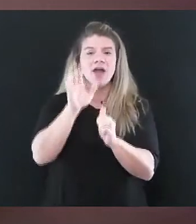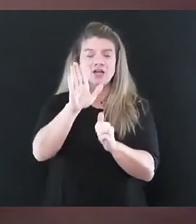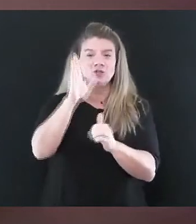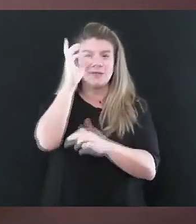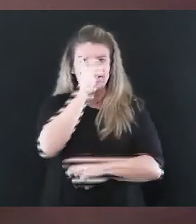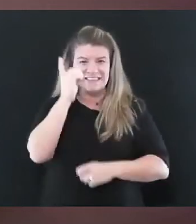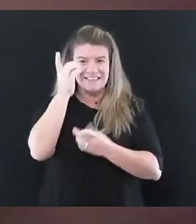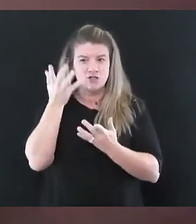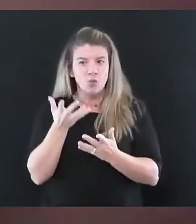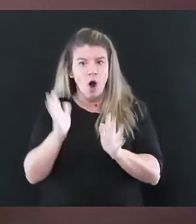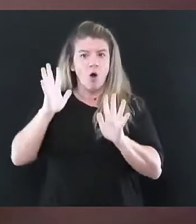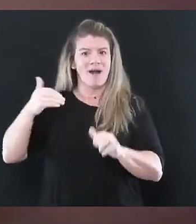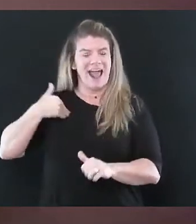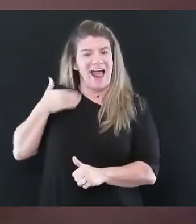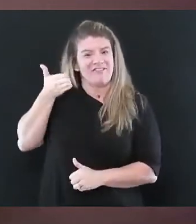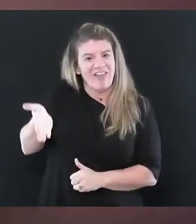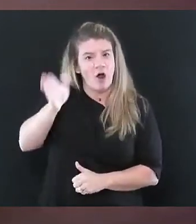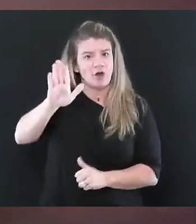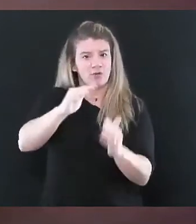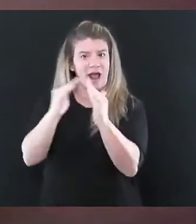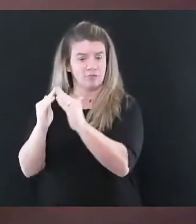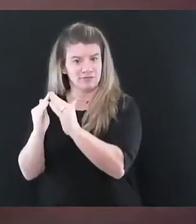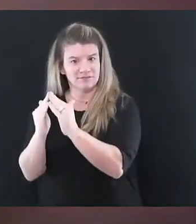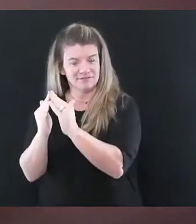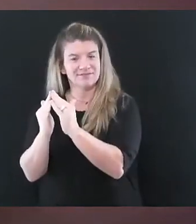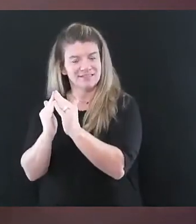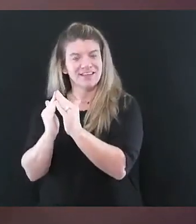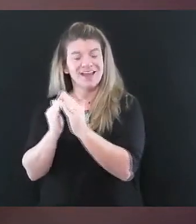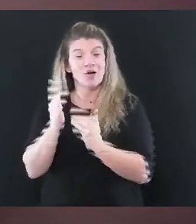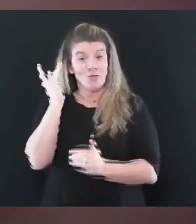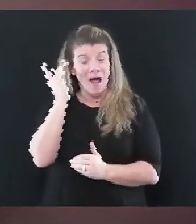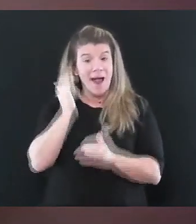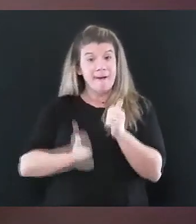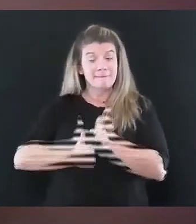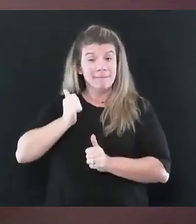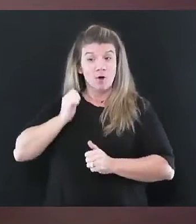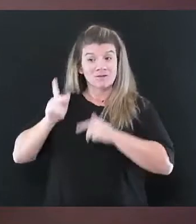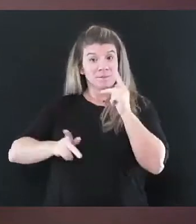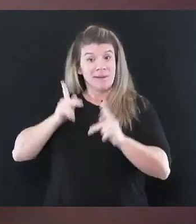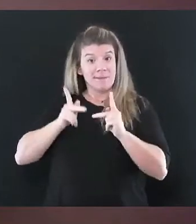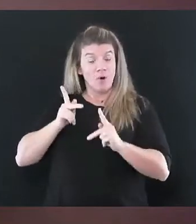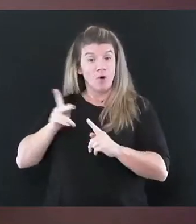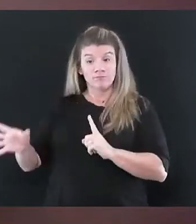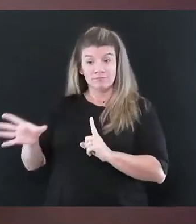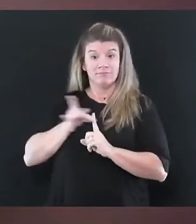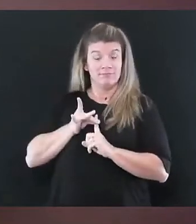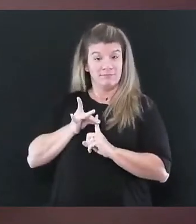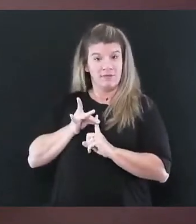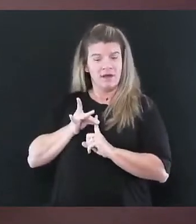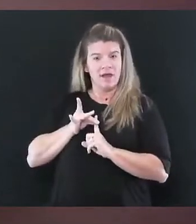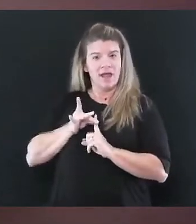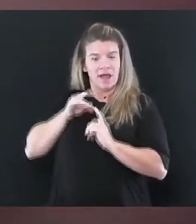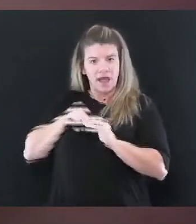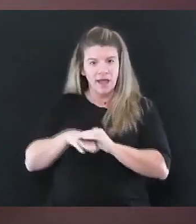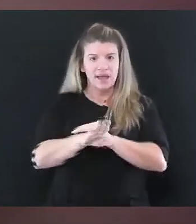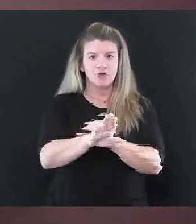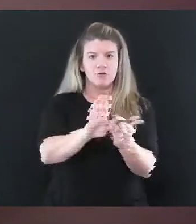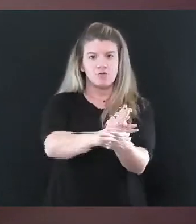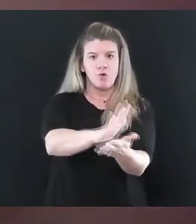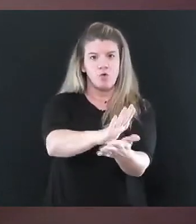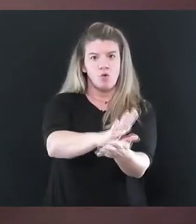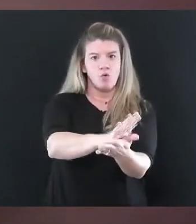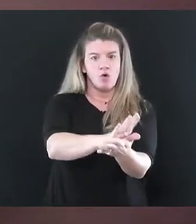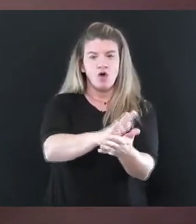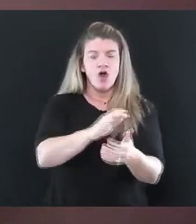community. Because most people, as the governor said, bring the disease from the community into the school, whether it's staff